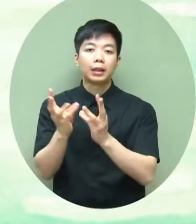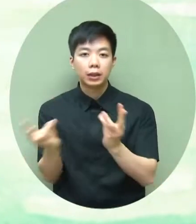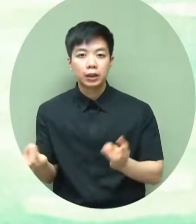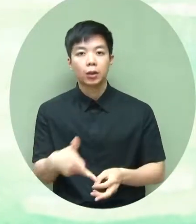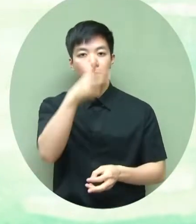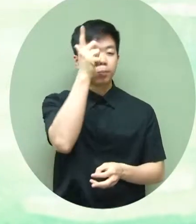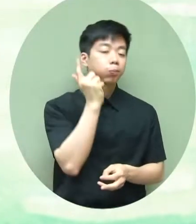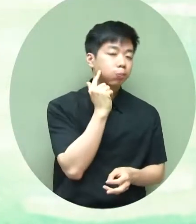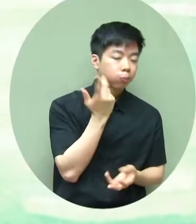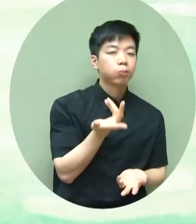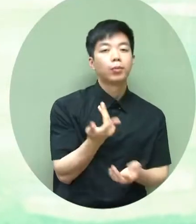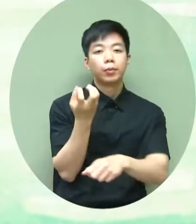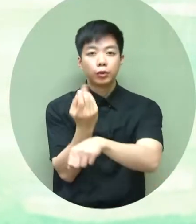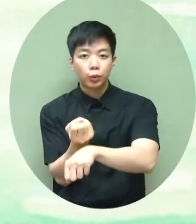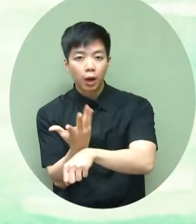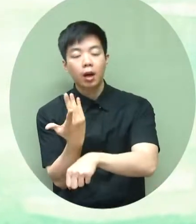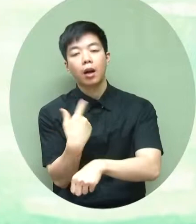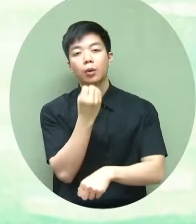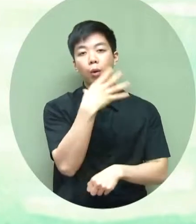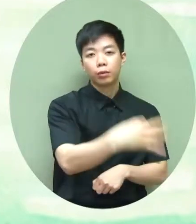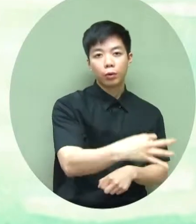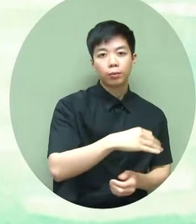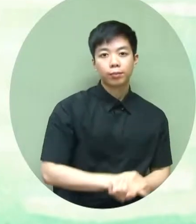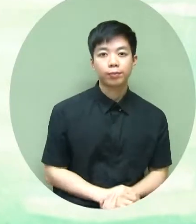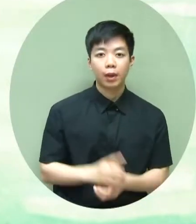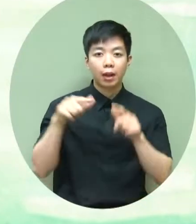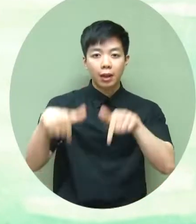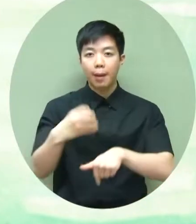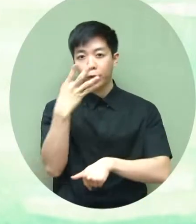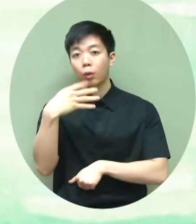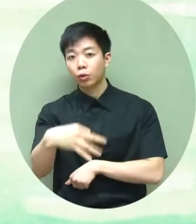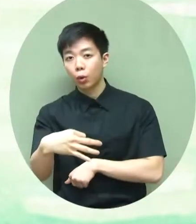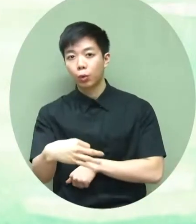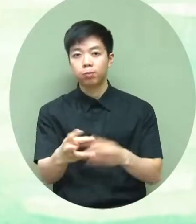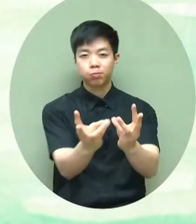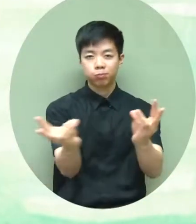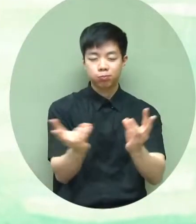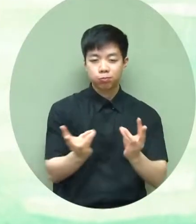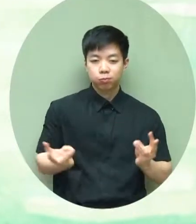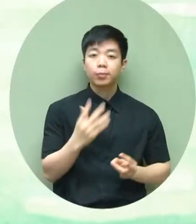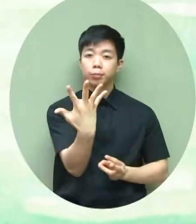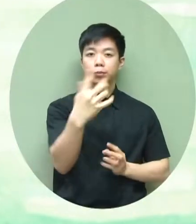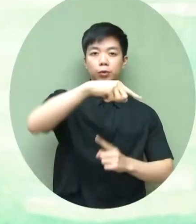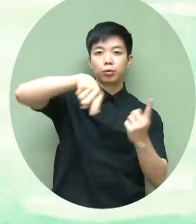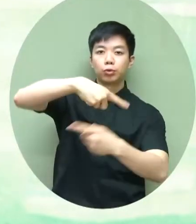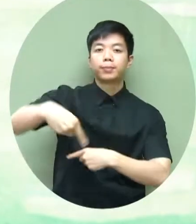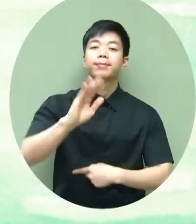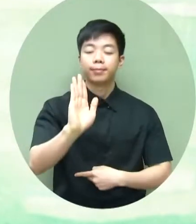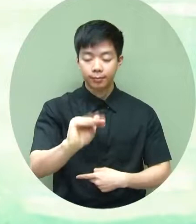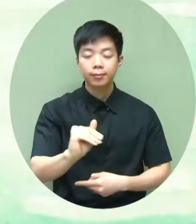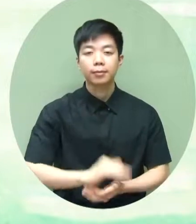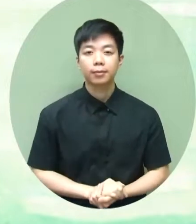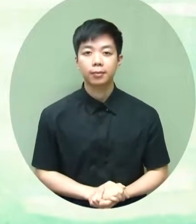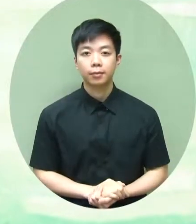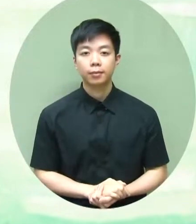Admiralty Station to transit to Tuen Ma Station, Kwun Tong Station, Tuen Wan Station, Hong Kong Island, as well as the